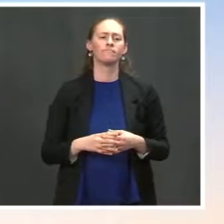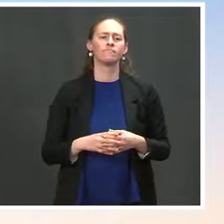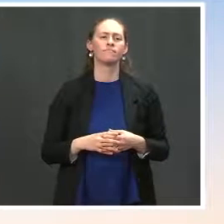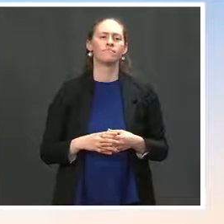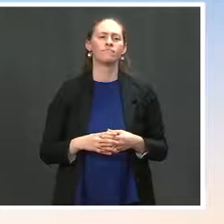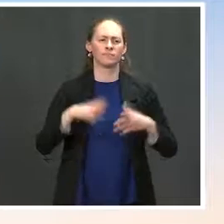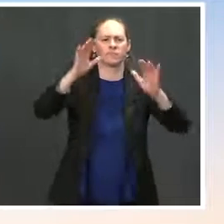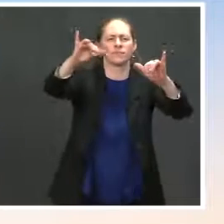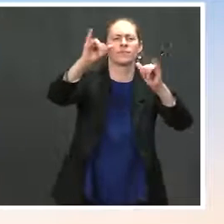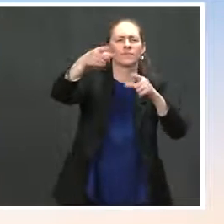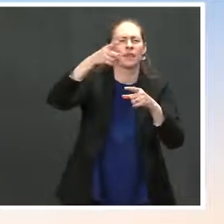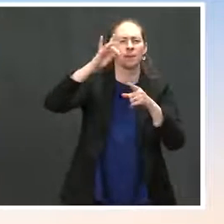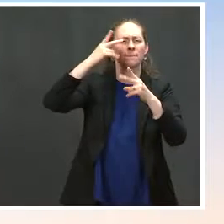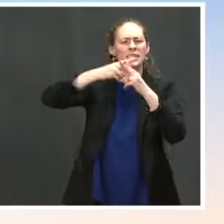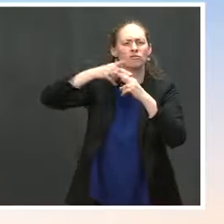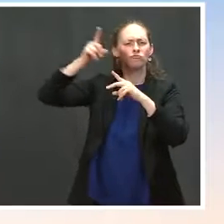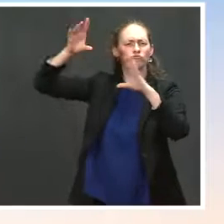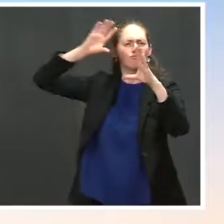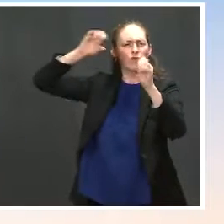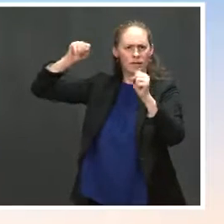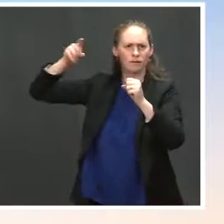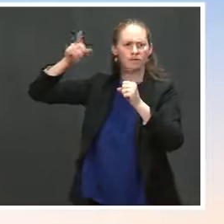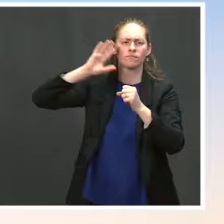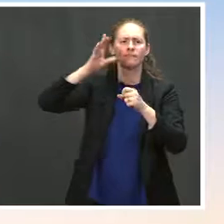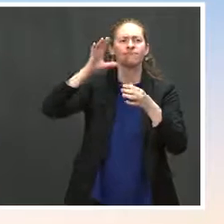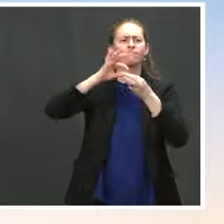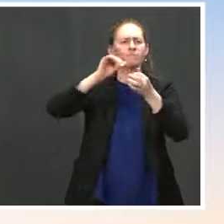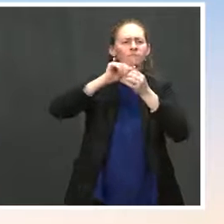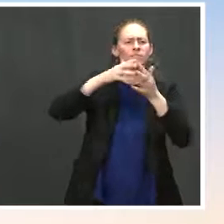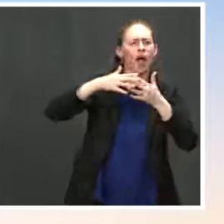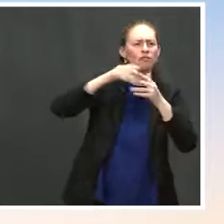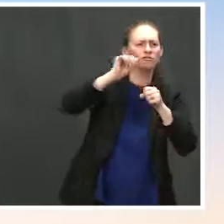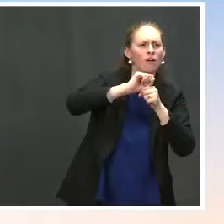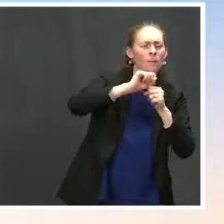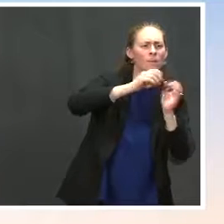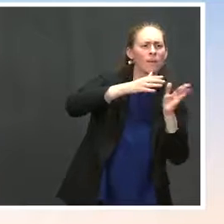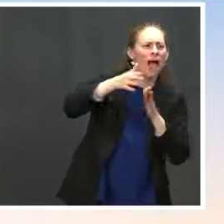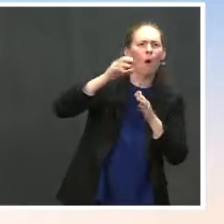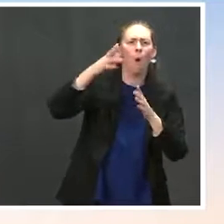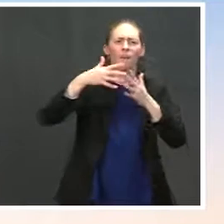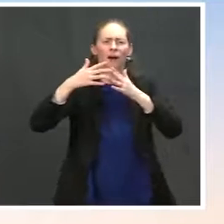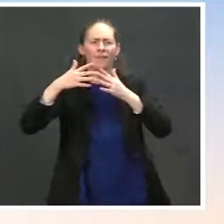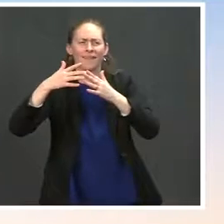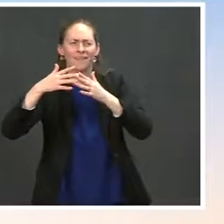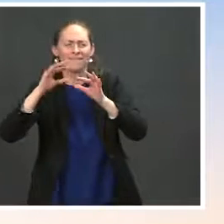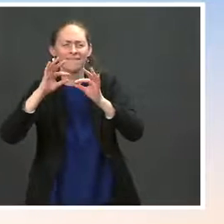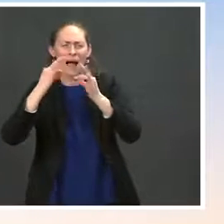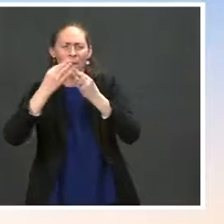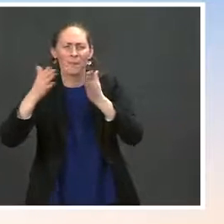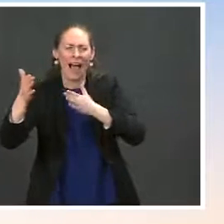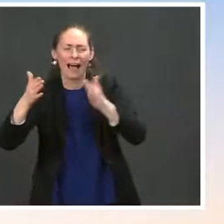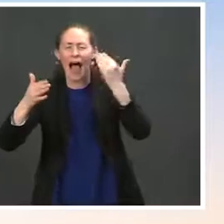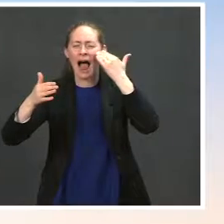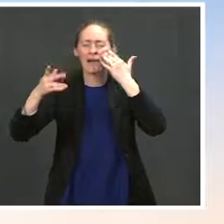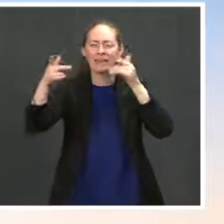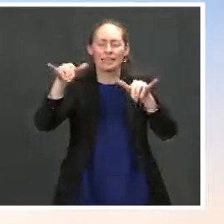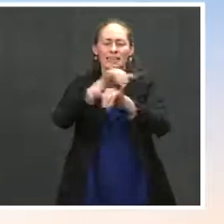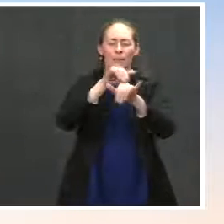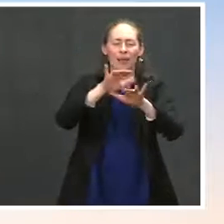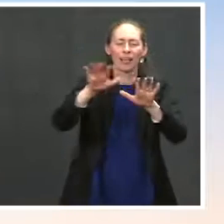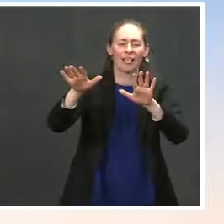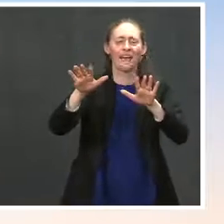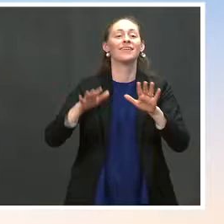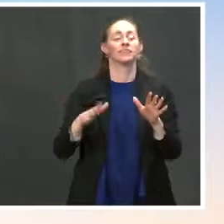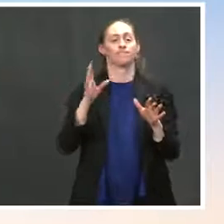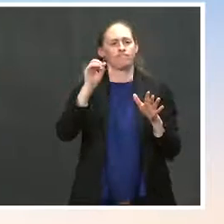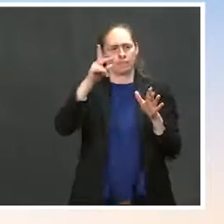American Jobs Plan. American Families Plan. Sorry, thank you. It's a lot to keep track of, I know. They sound similar. Next week. Can you give